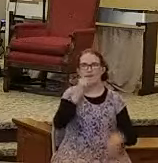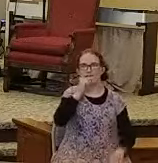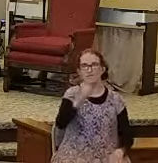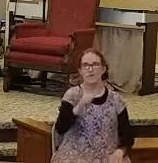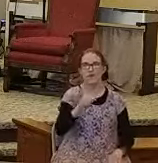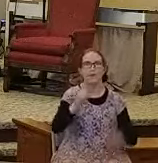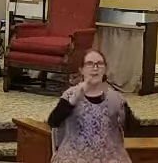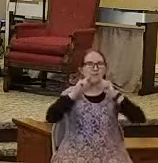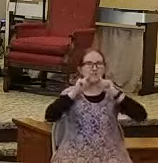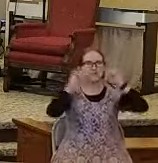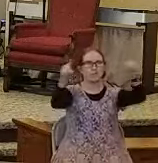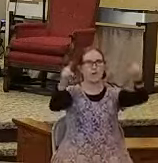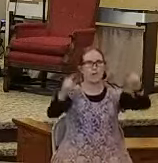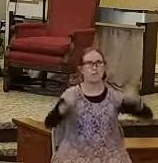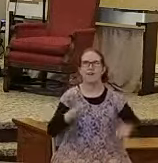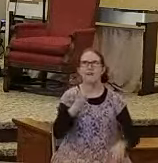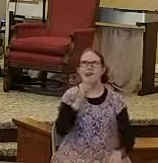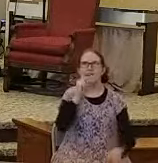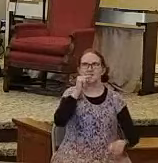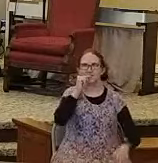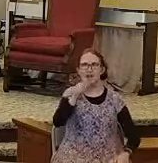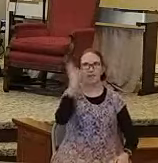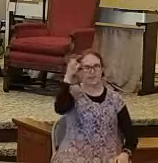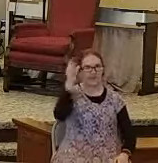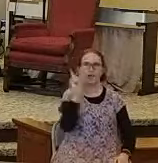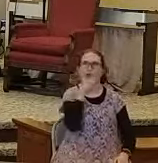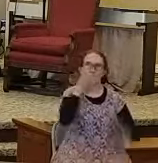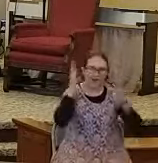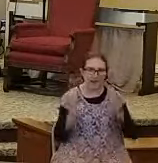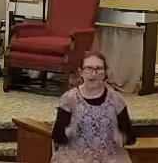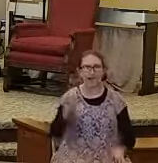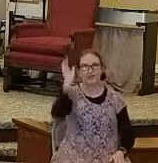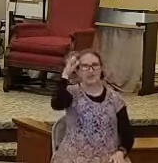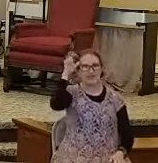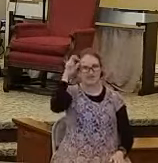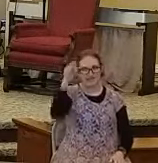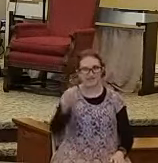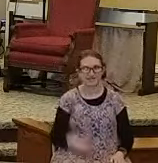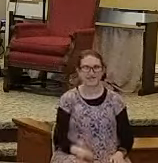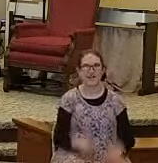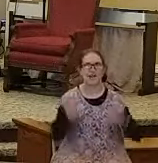my testimony. I can tell the devil, you're a liar, Satan.